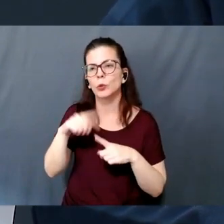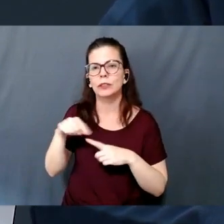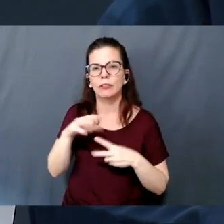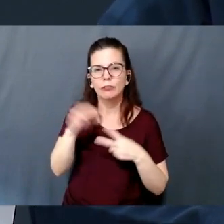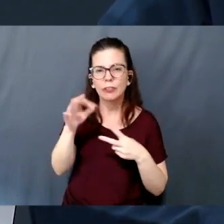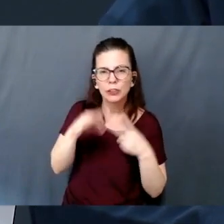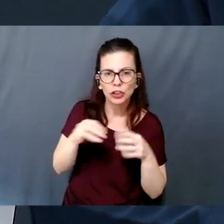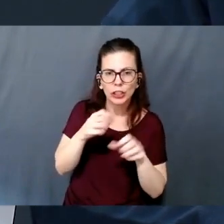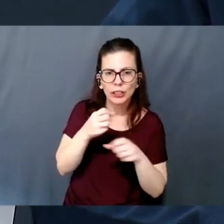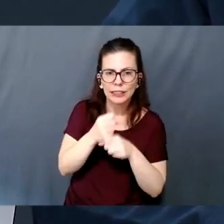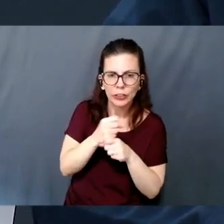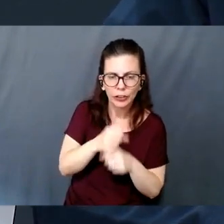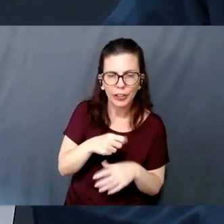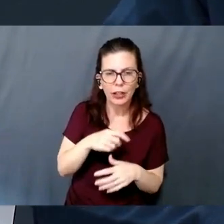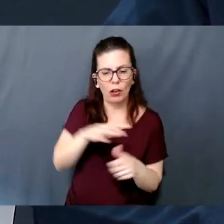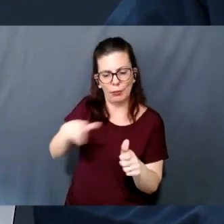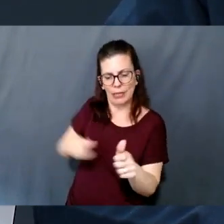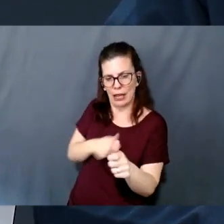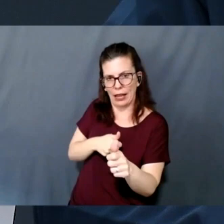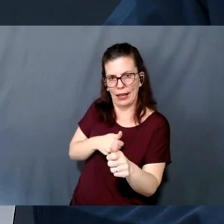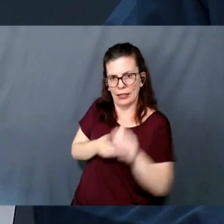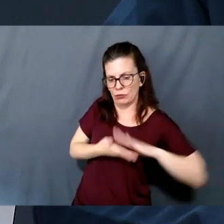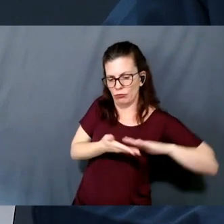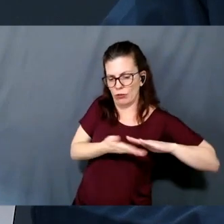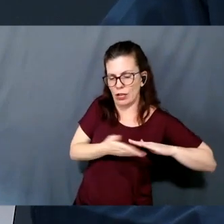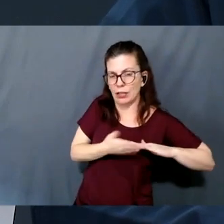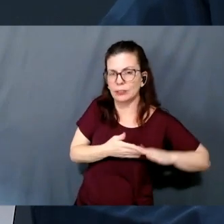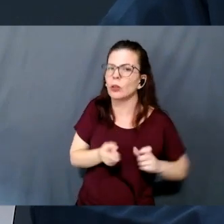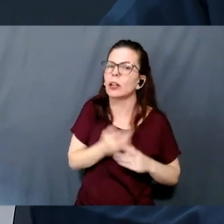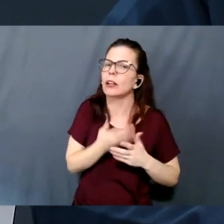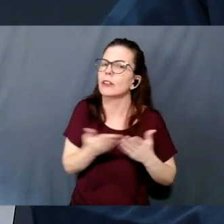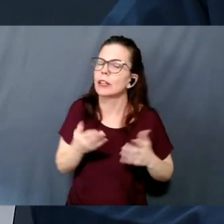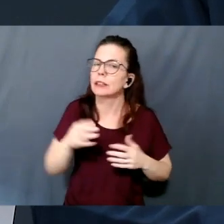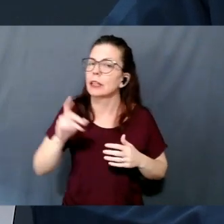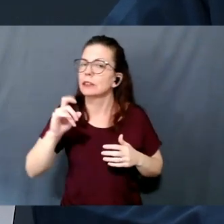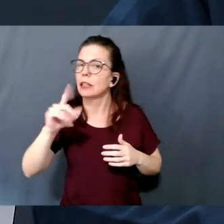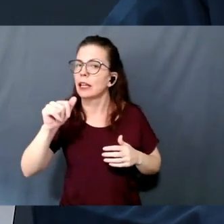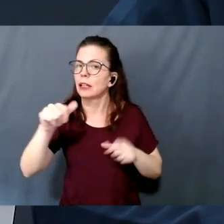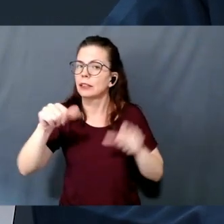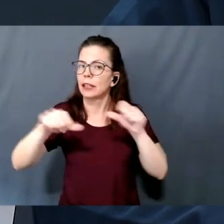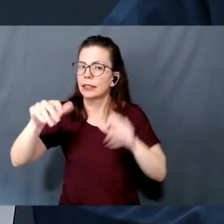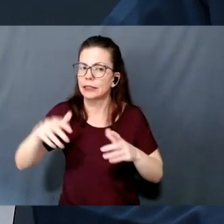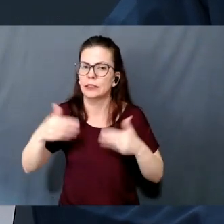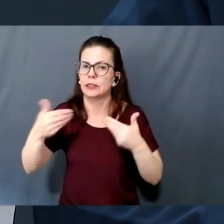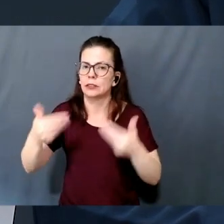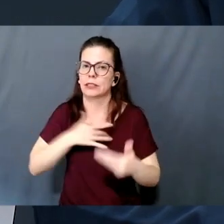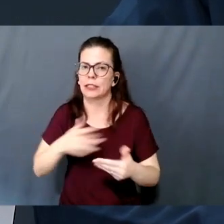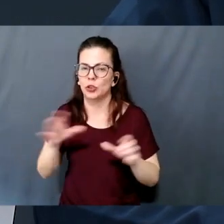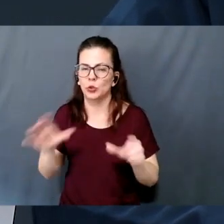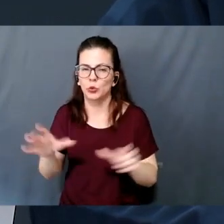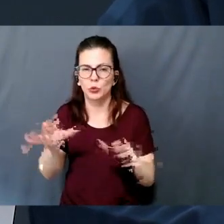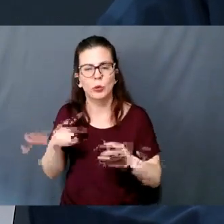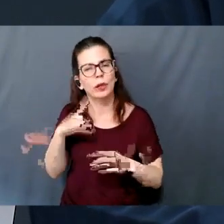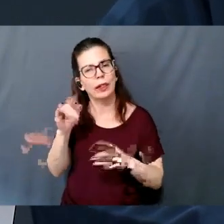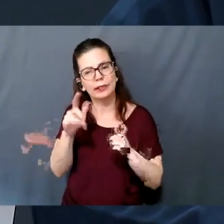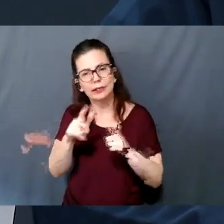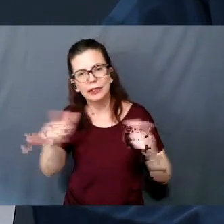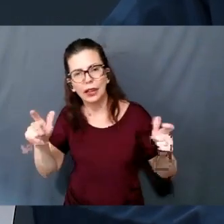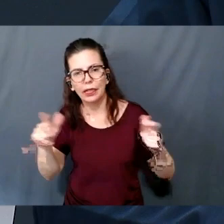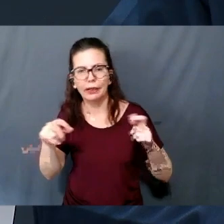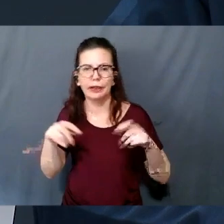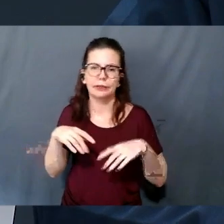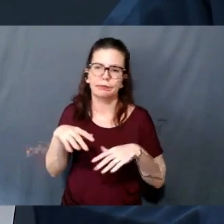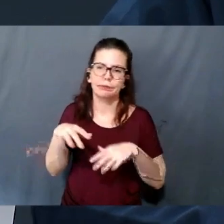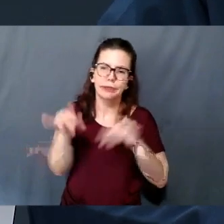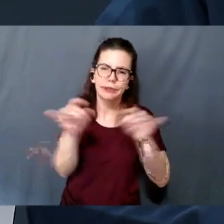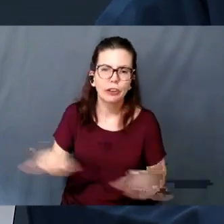behind the scenes, doing a lot of things that a data scientist would normally do, like feature scaling and standardization. And those